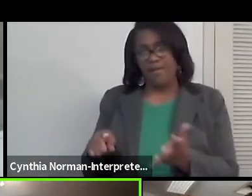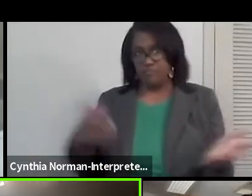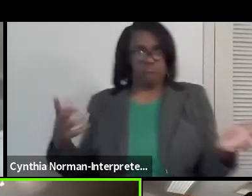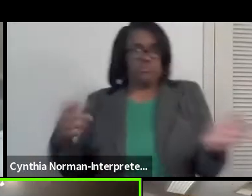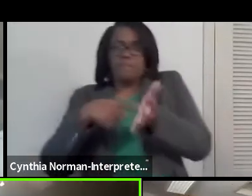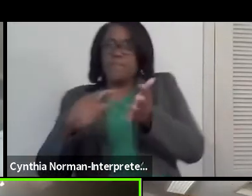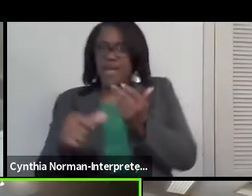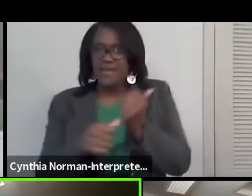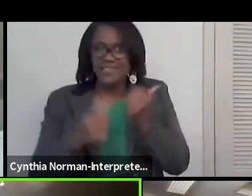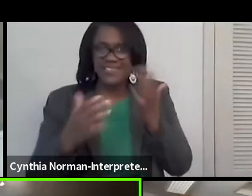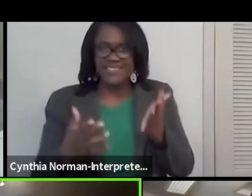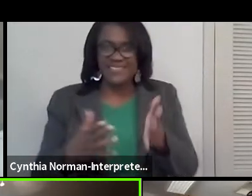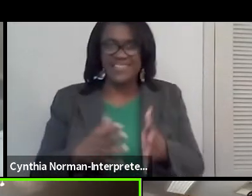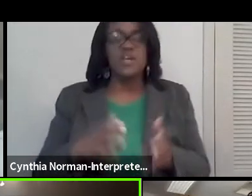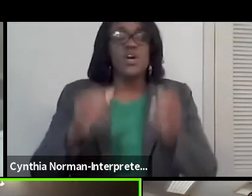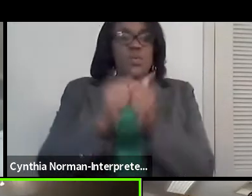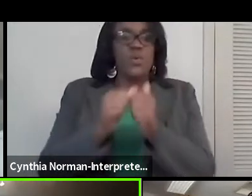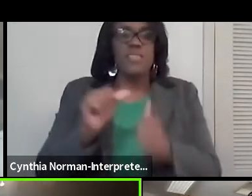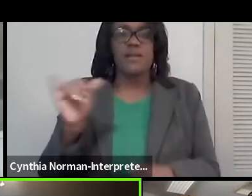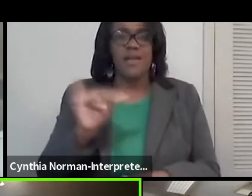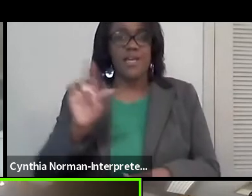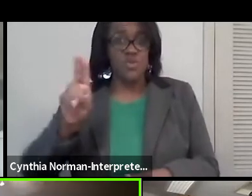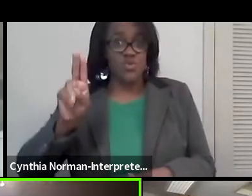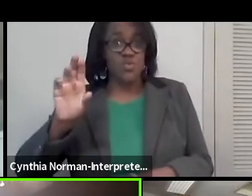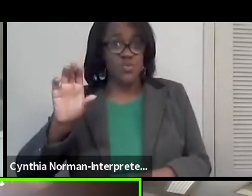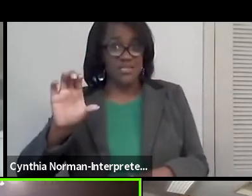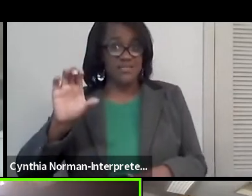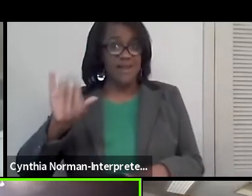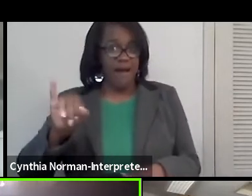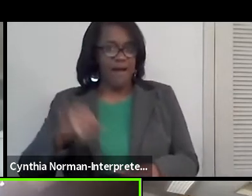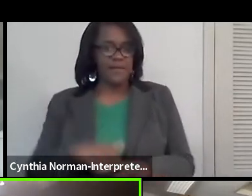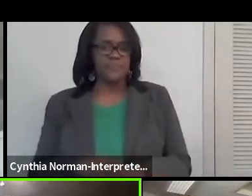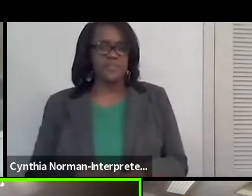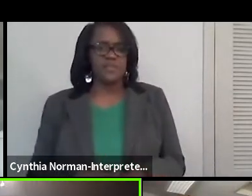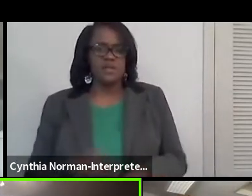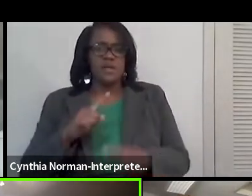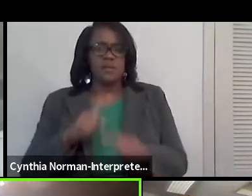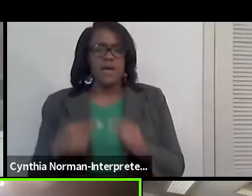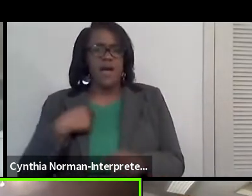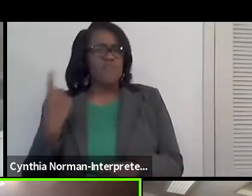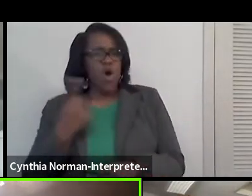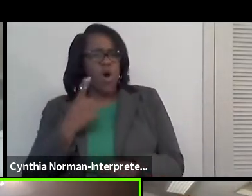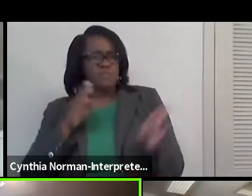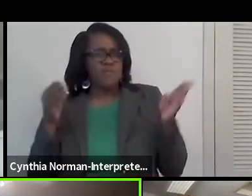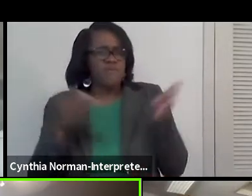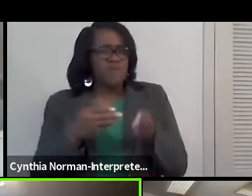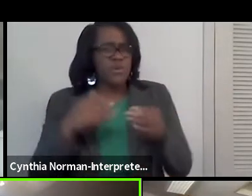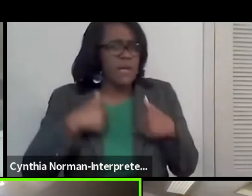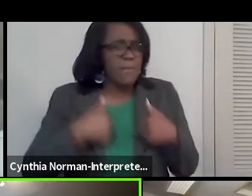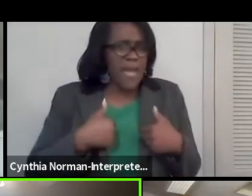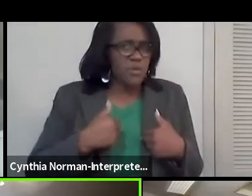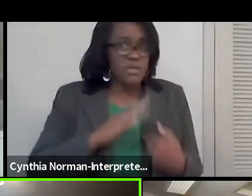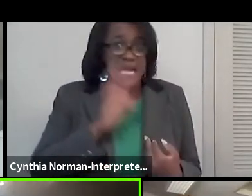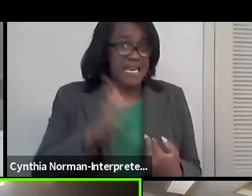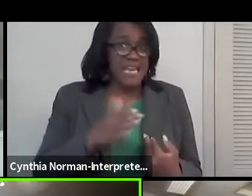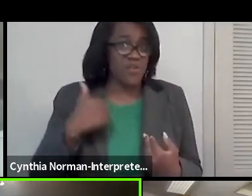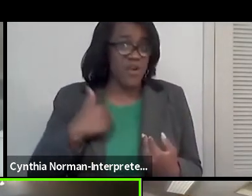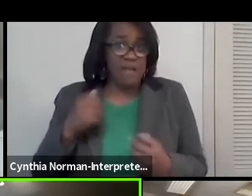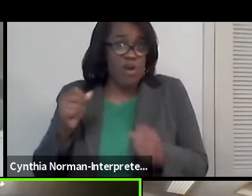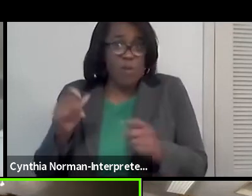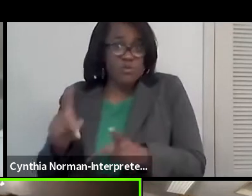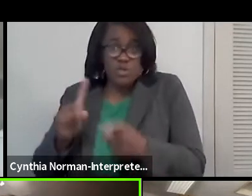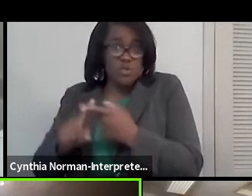assistant, with, as I said, at UCI. But I've always been focused on mammals, and I have never gotten an opportunity to actually